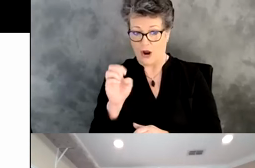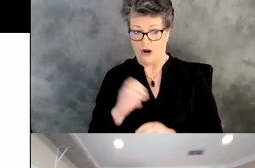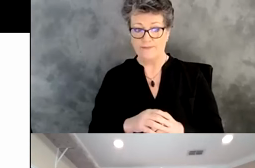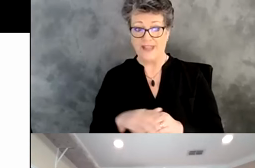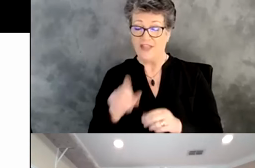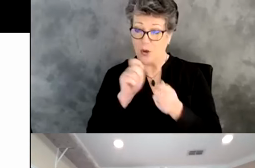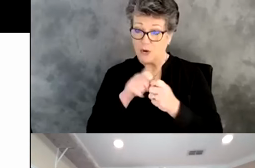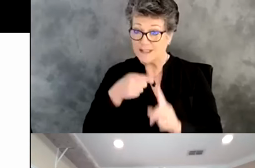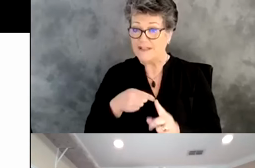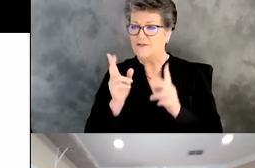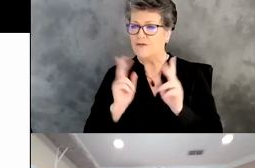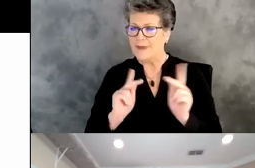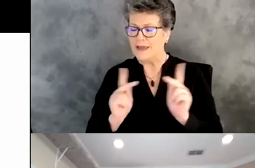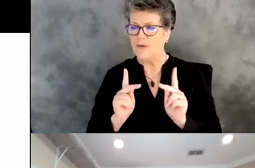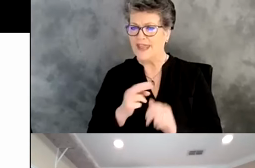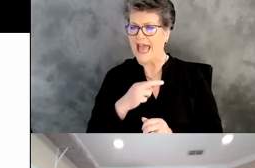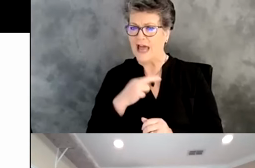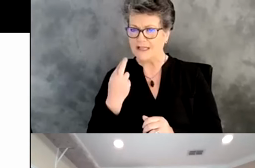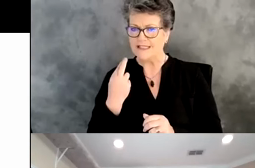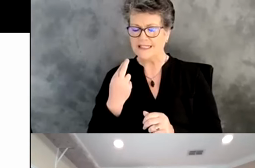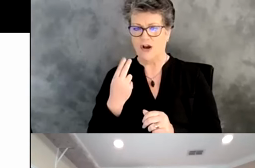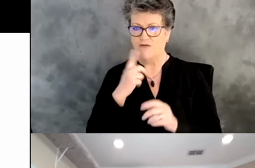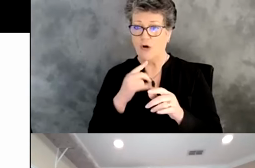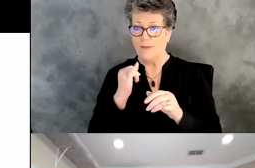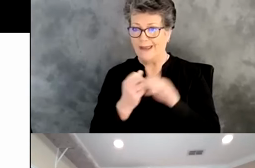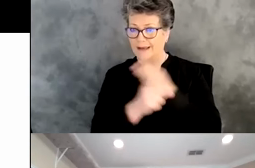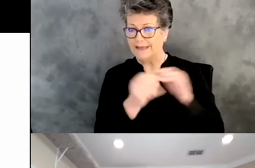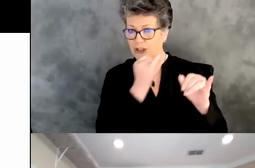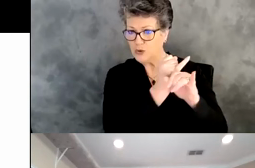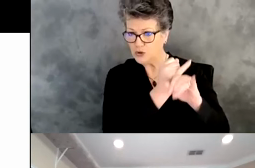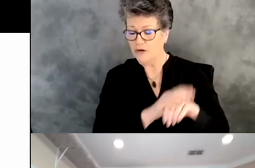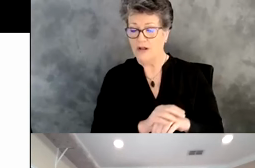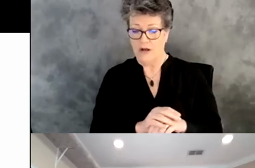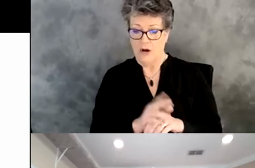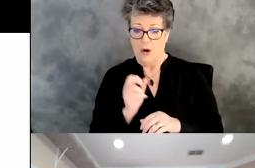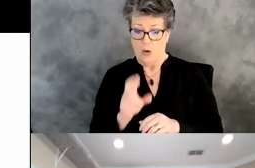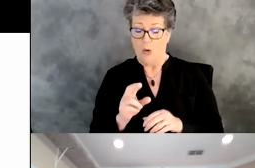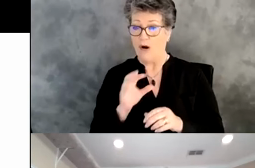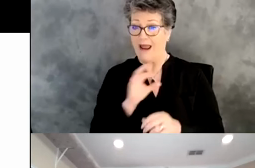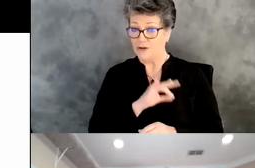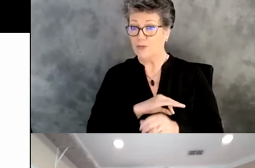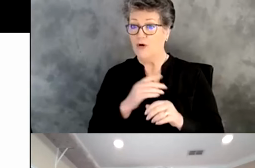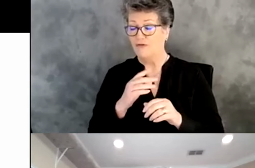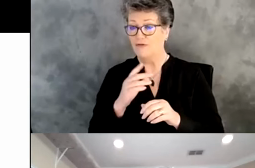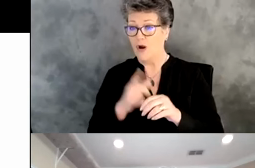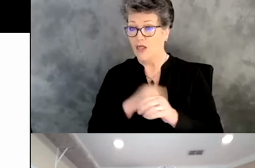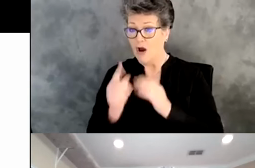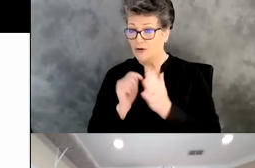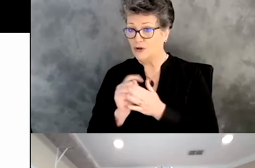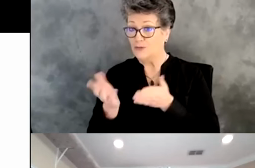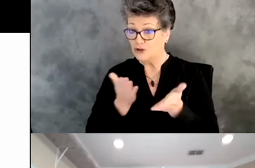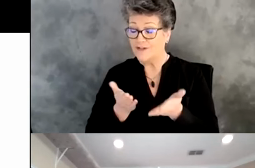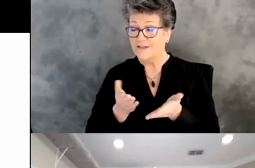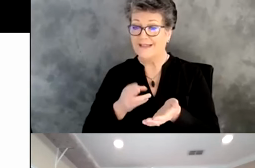specific to individuals at risk for institutionalization who are eligible for long-term care services, as well as nursing facility